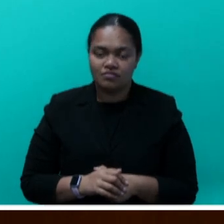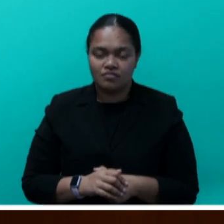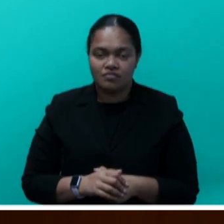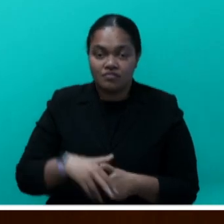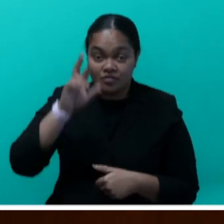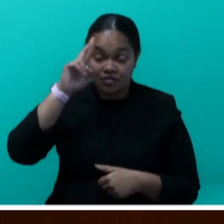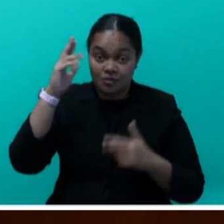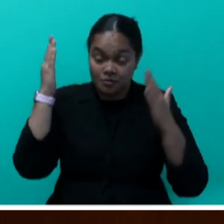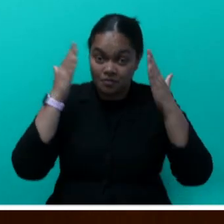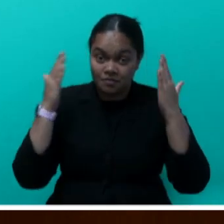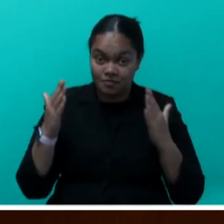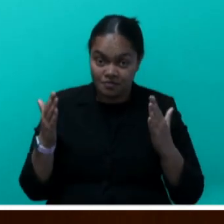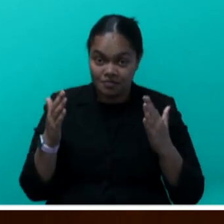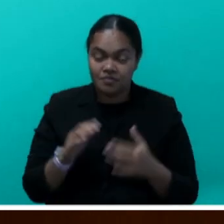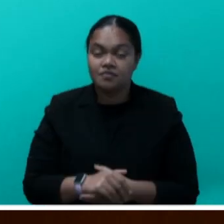Mr. Speaker, sir,